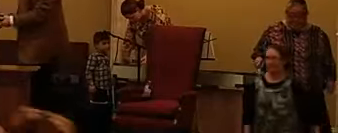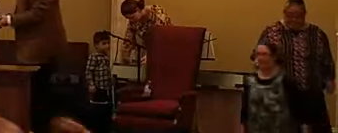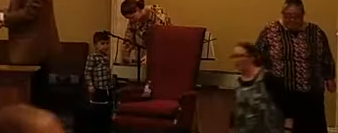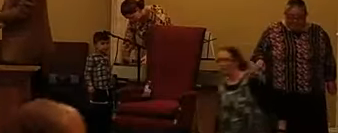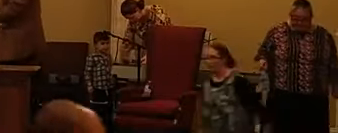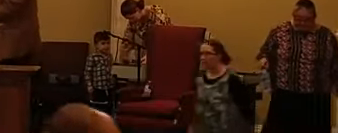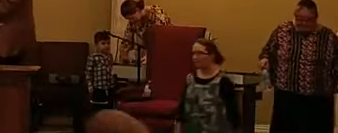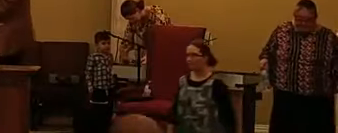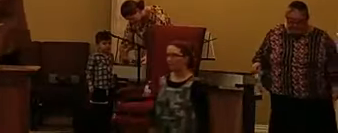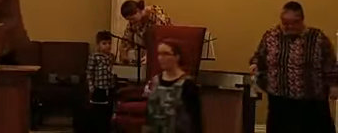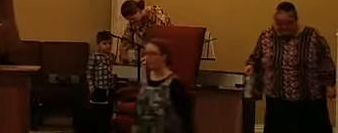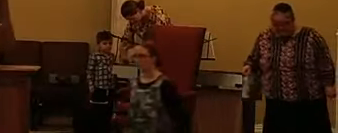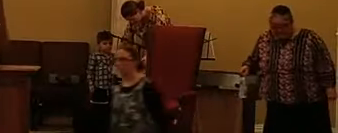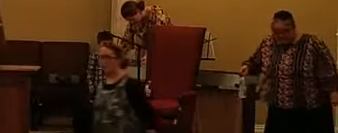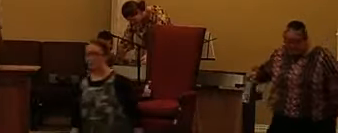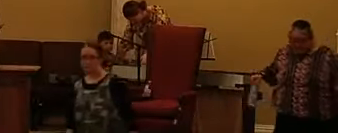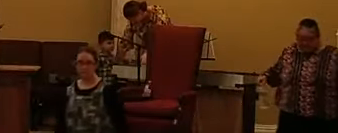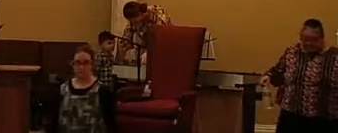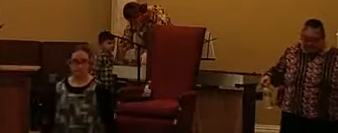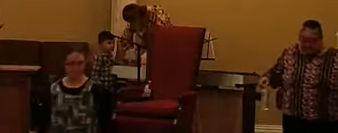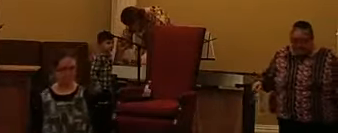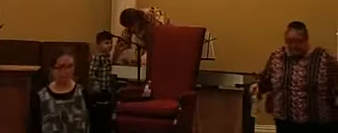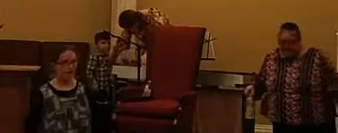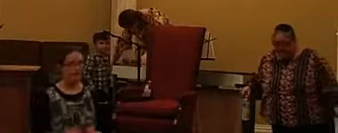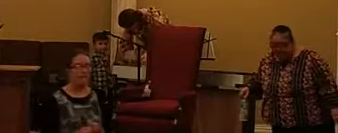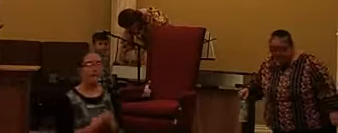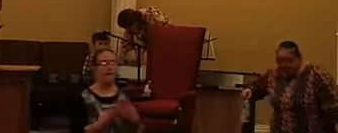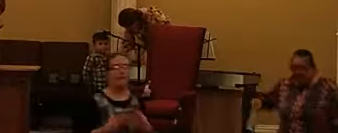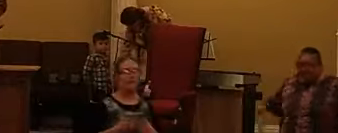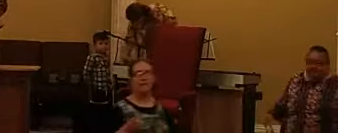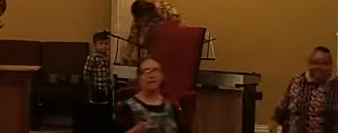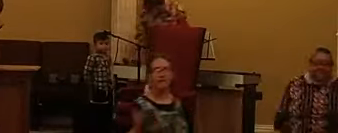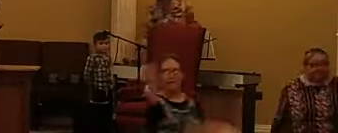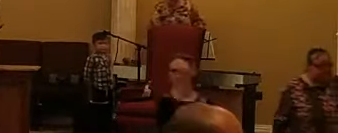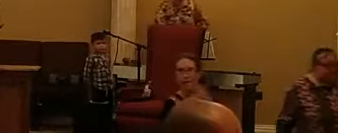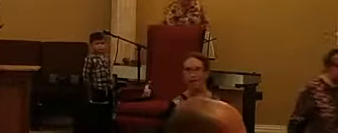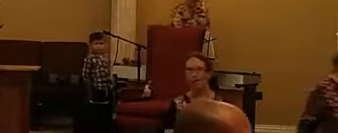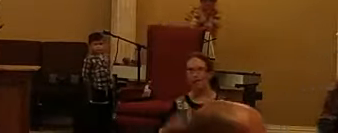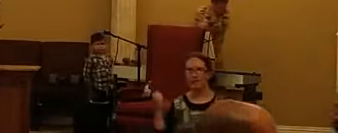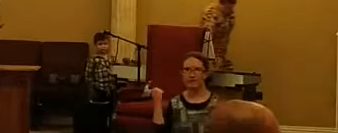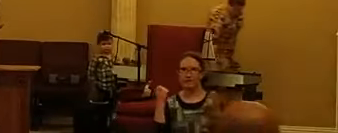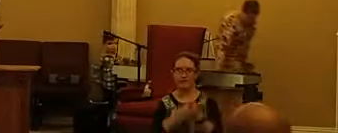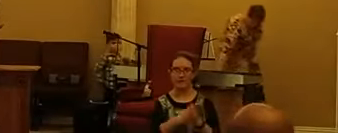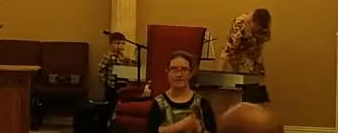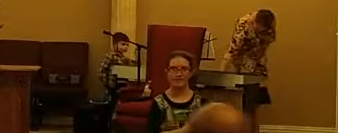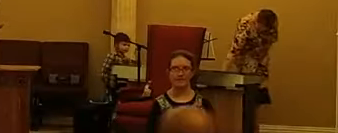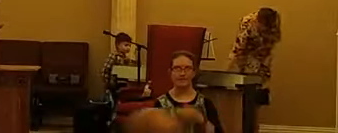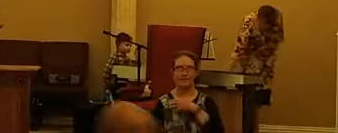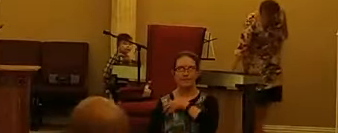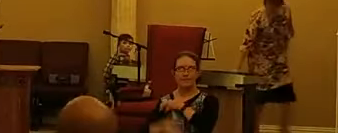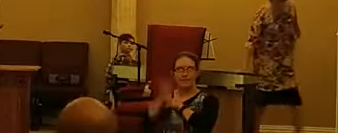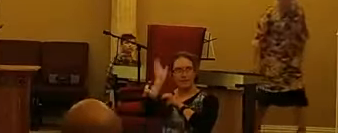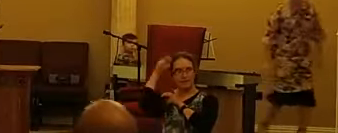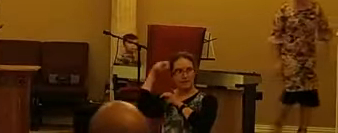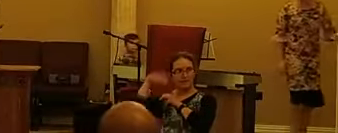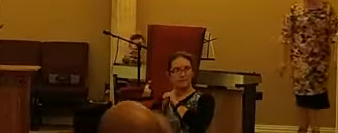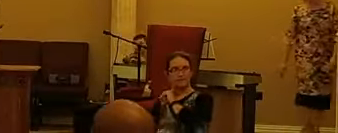deal with the thing. Now, how many of you have ever been attacked by a devil?